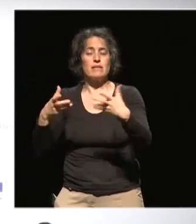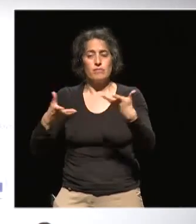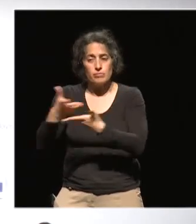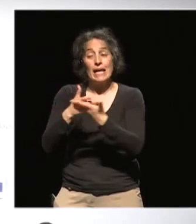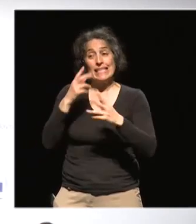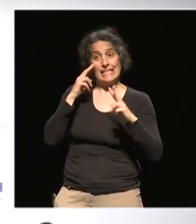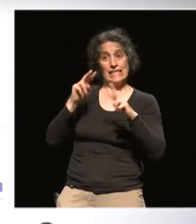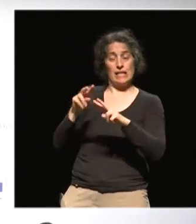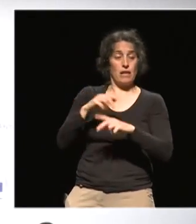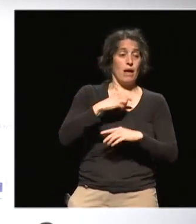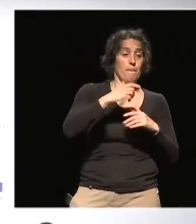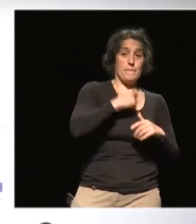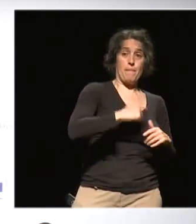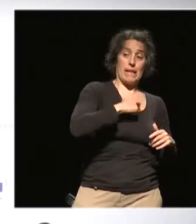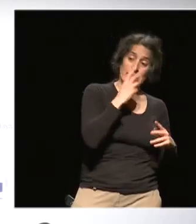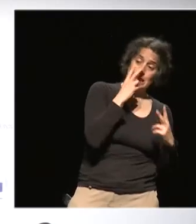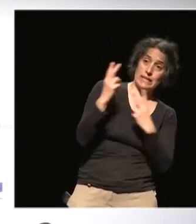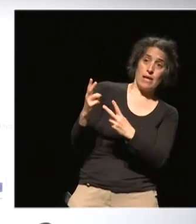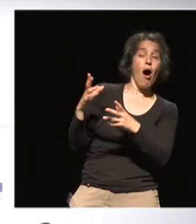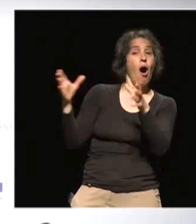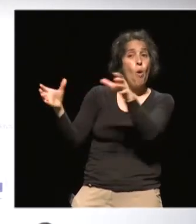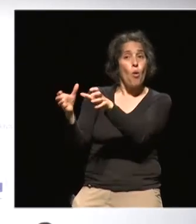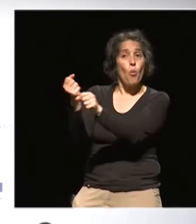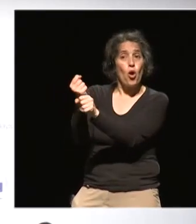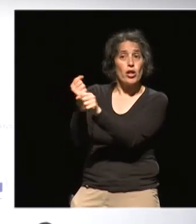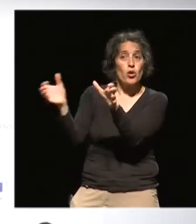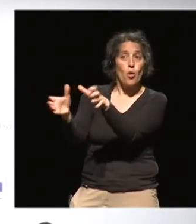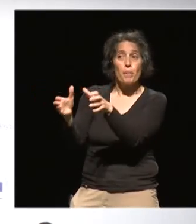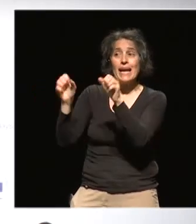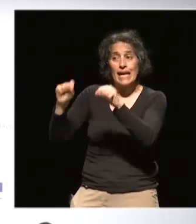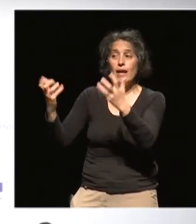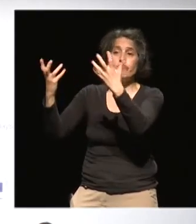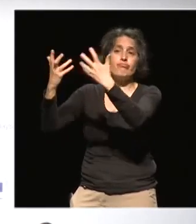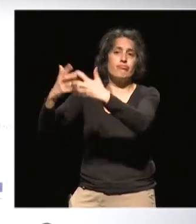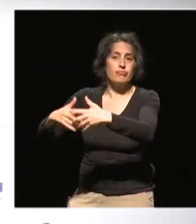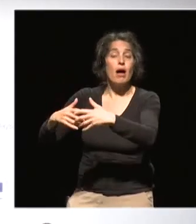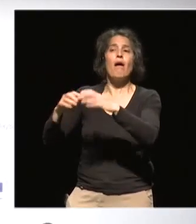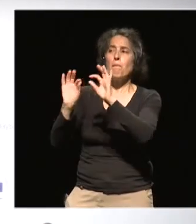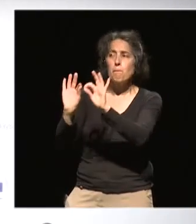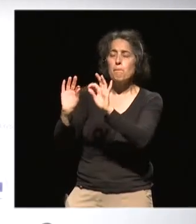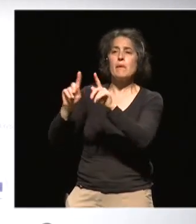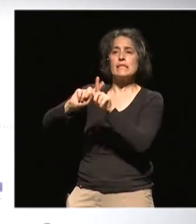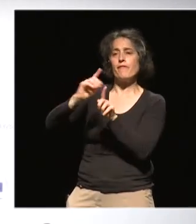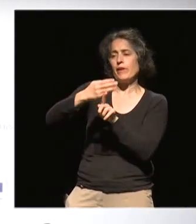is working and it is good for the country, it is good for the stakeholders. And of course, then there'll be